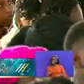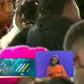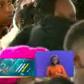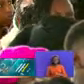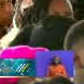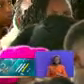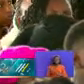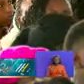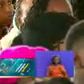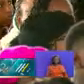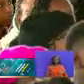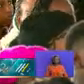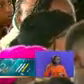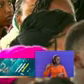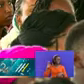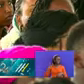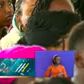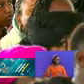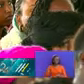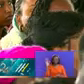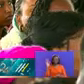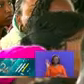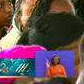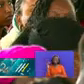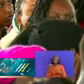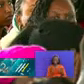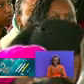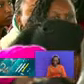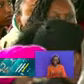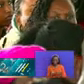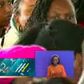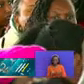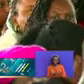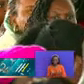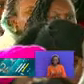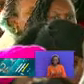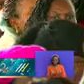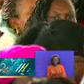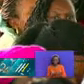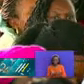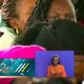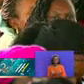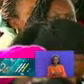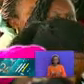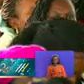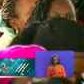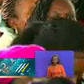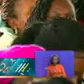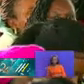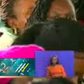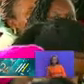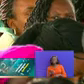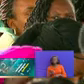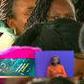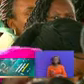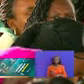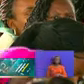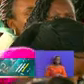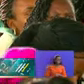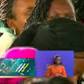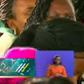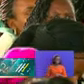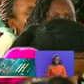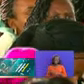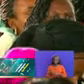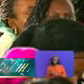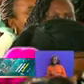God but not the way I am seeing now there is such hatred that